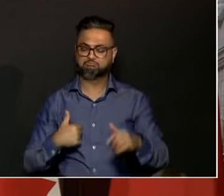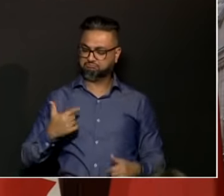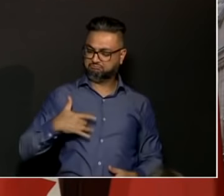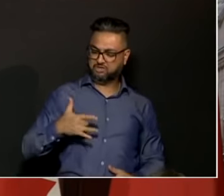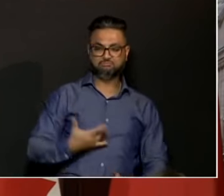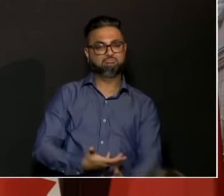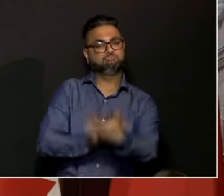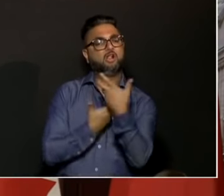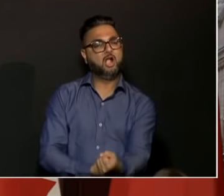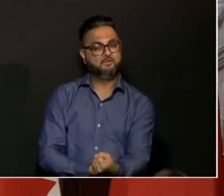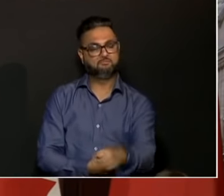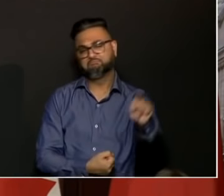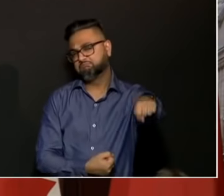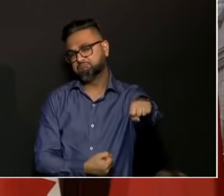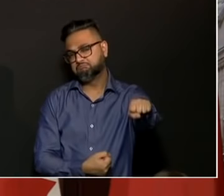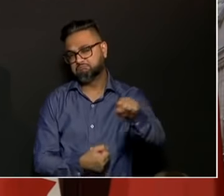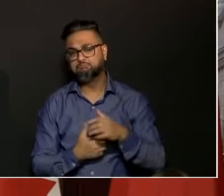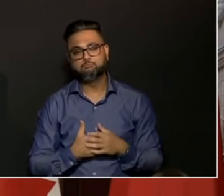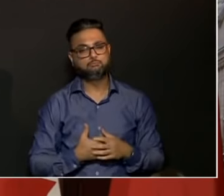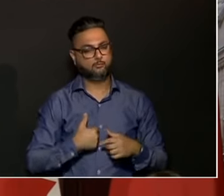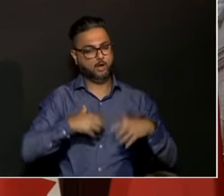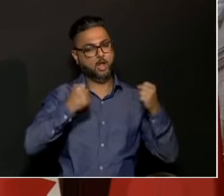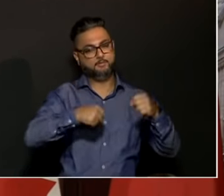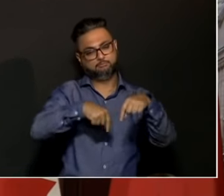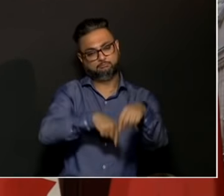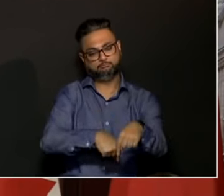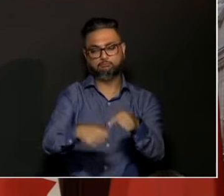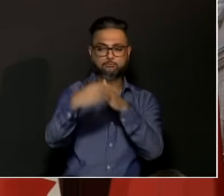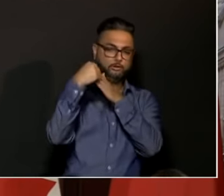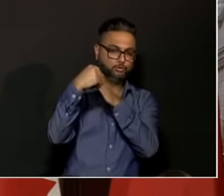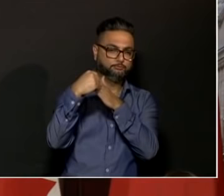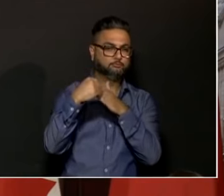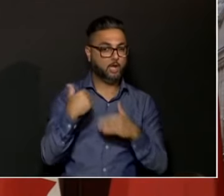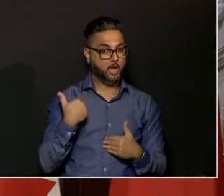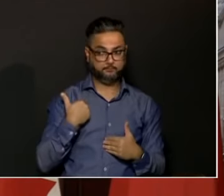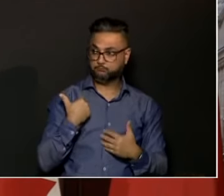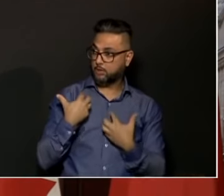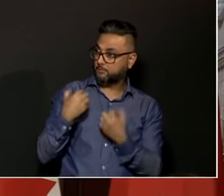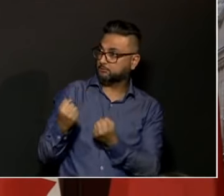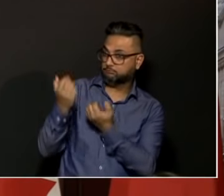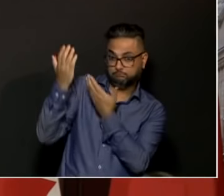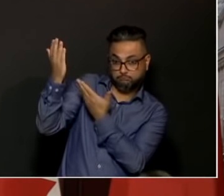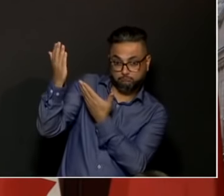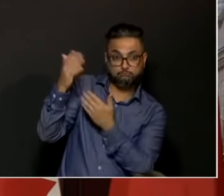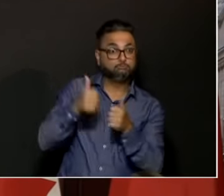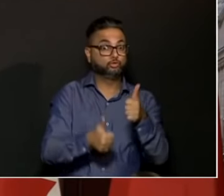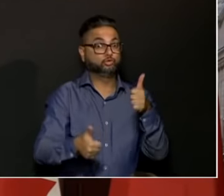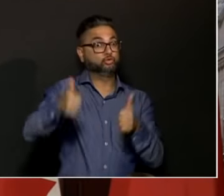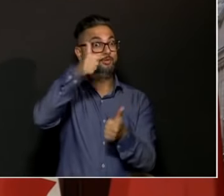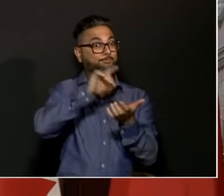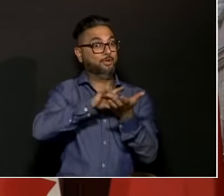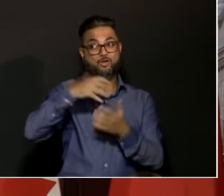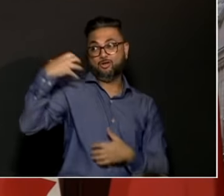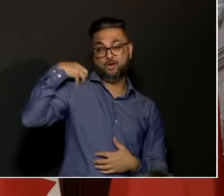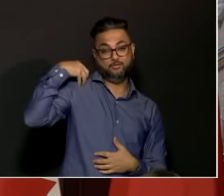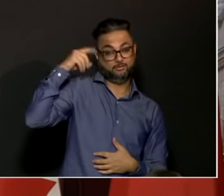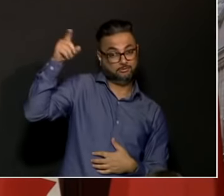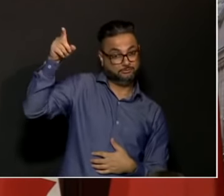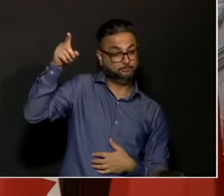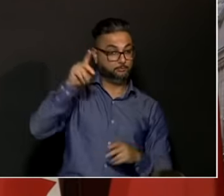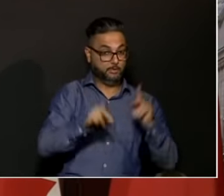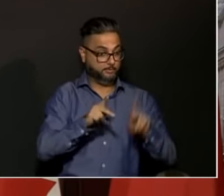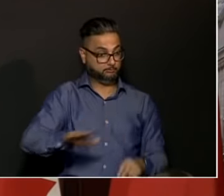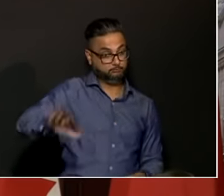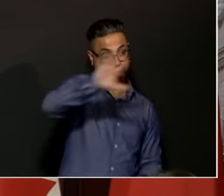and I'm confident in the leadership that the Minister of Health has shown and the Chief Medical Officer, and most importantly is the people of Ontario.